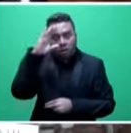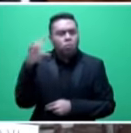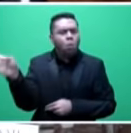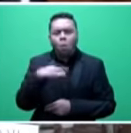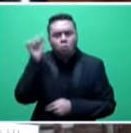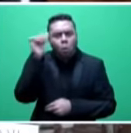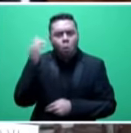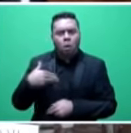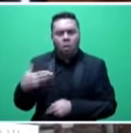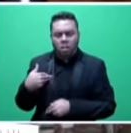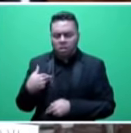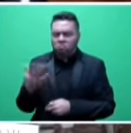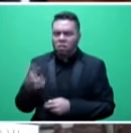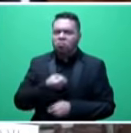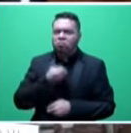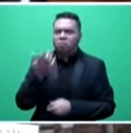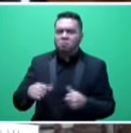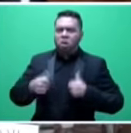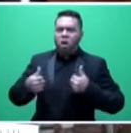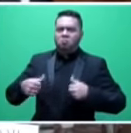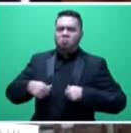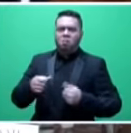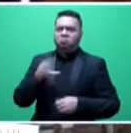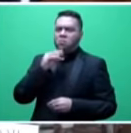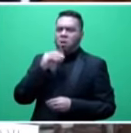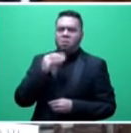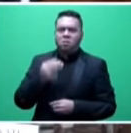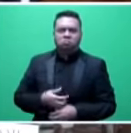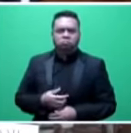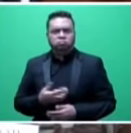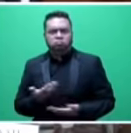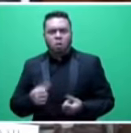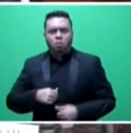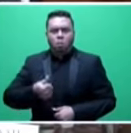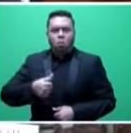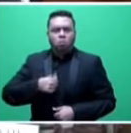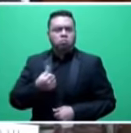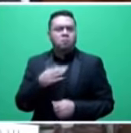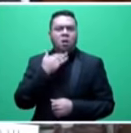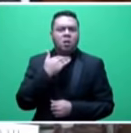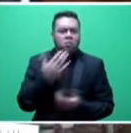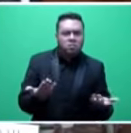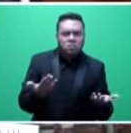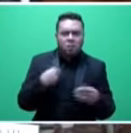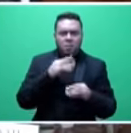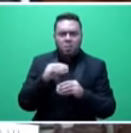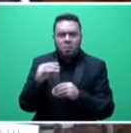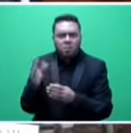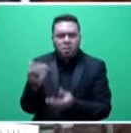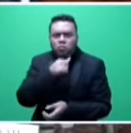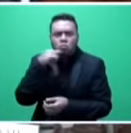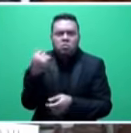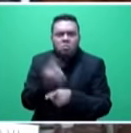more of the ministers bragging that some may have forgotten. These were uttered only over a